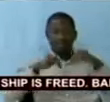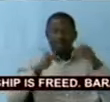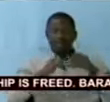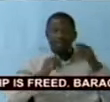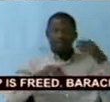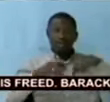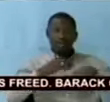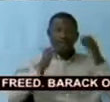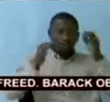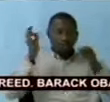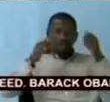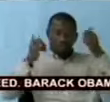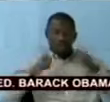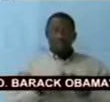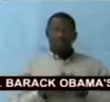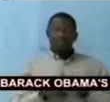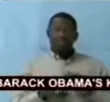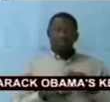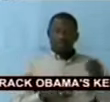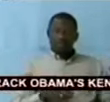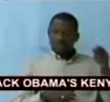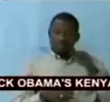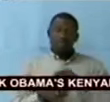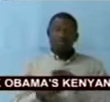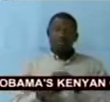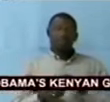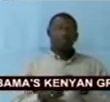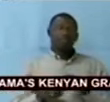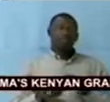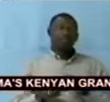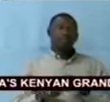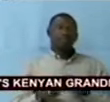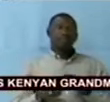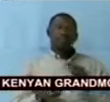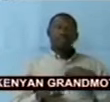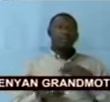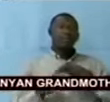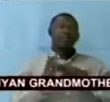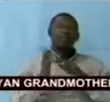But that was a very expensive cover-up. Well,